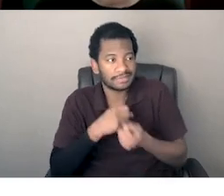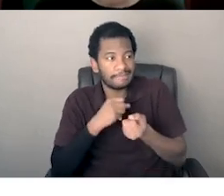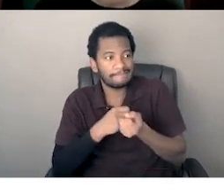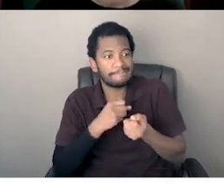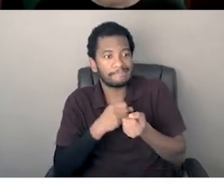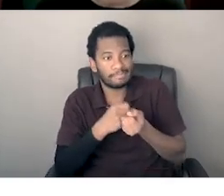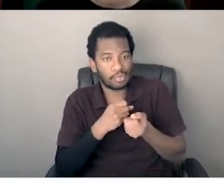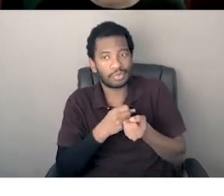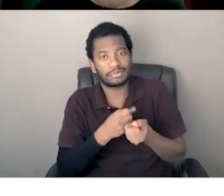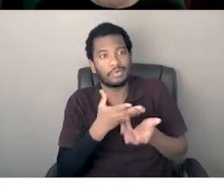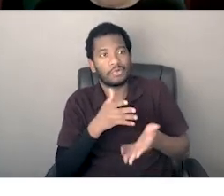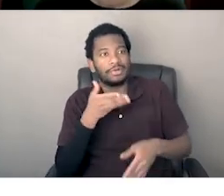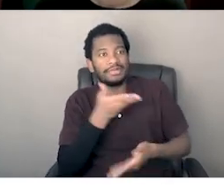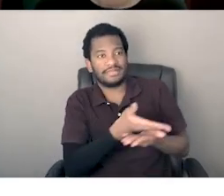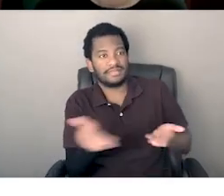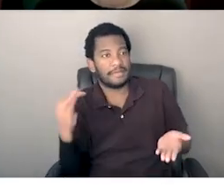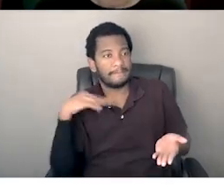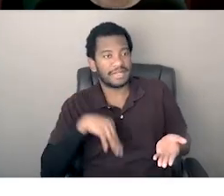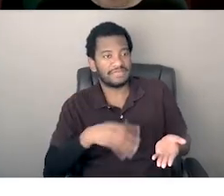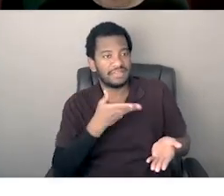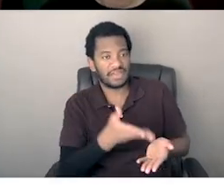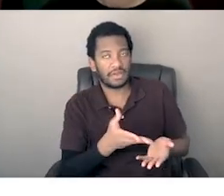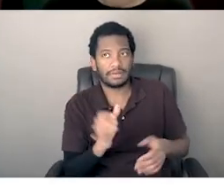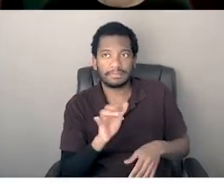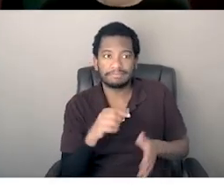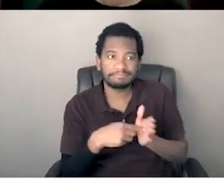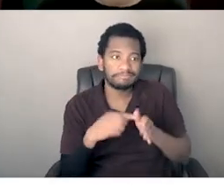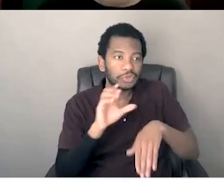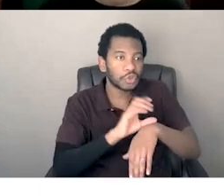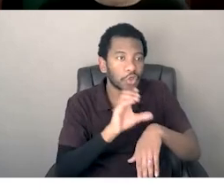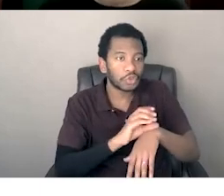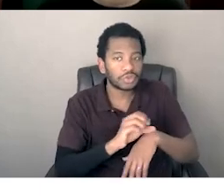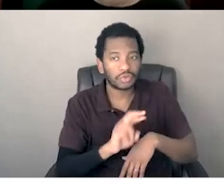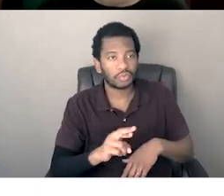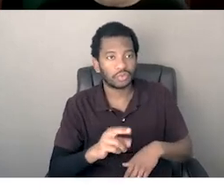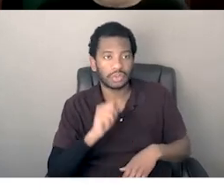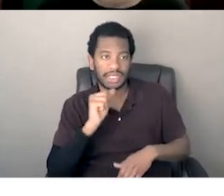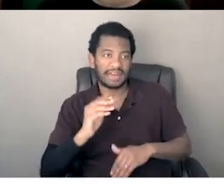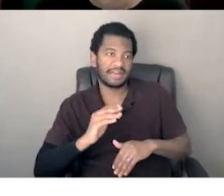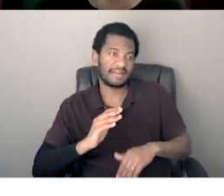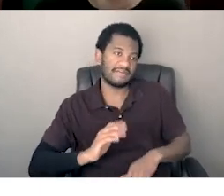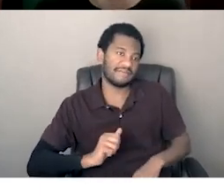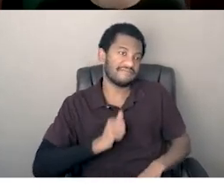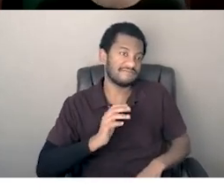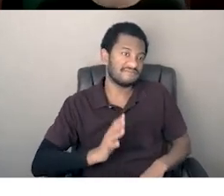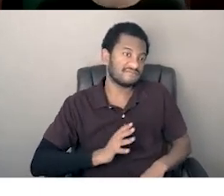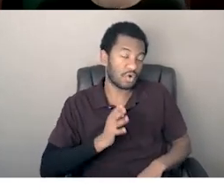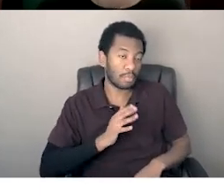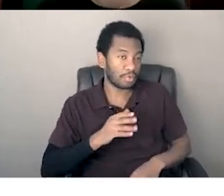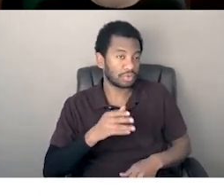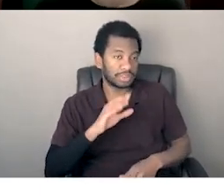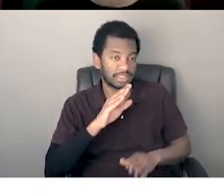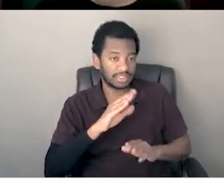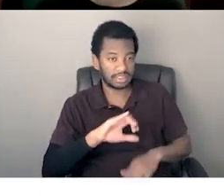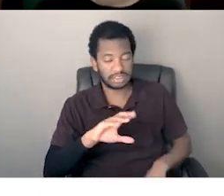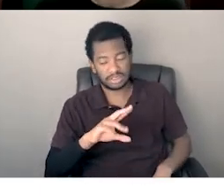that churches provide, or supporting informal childcare systems, rather than trying to replace both of those things with